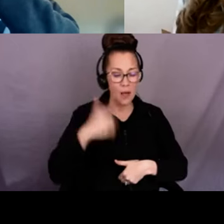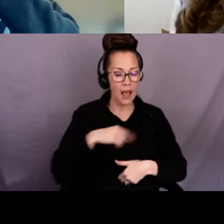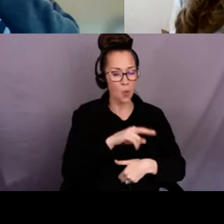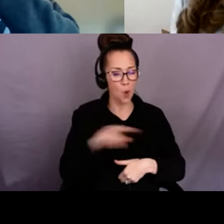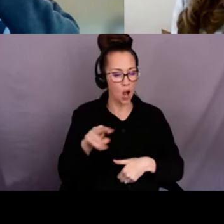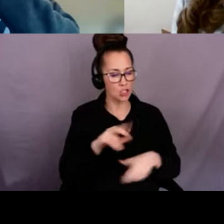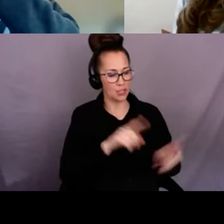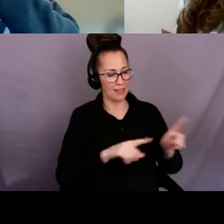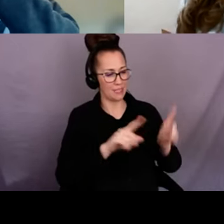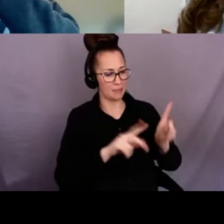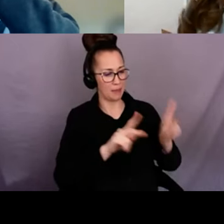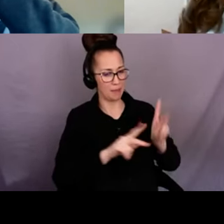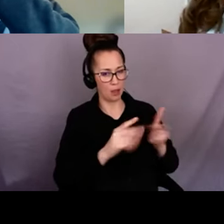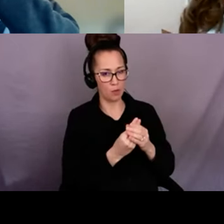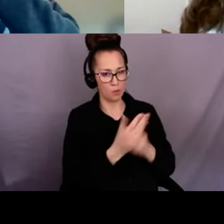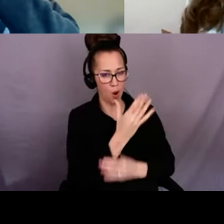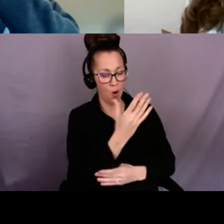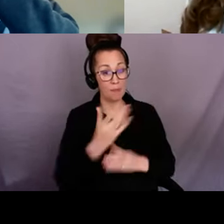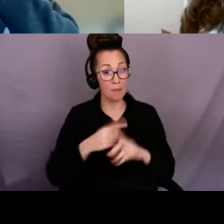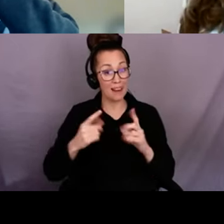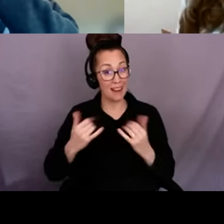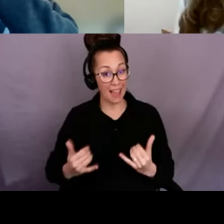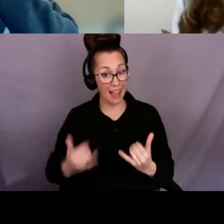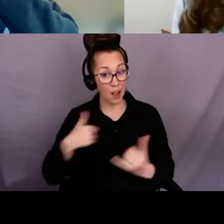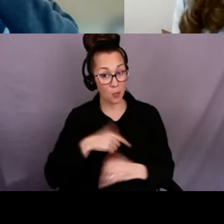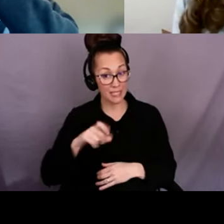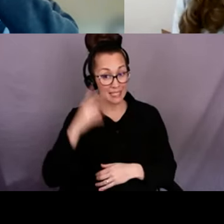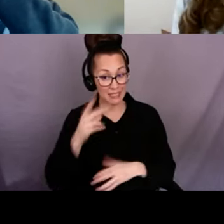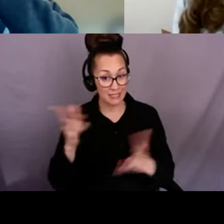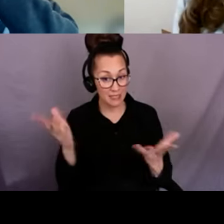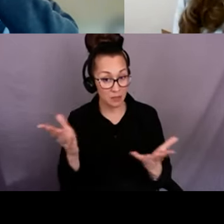grow. What I think we need to see as we move forward